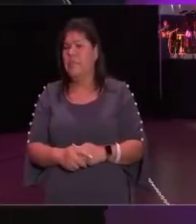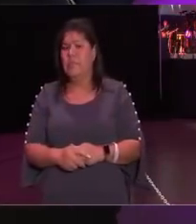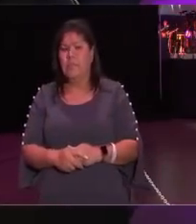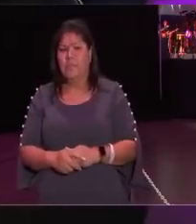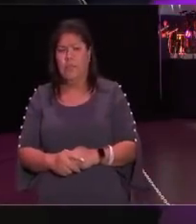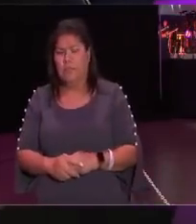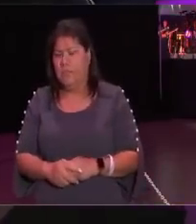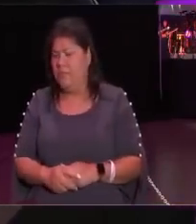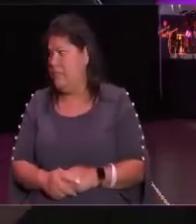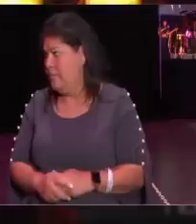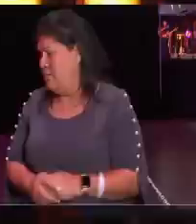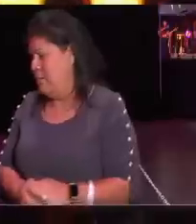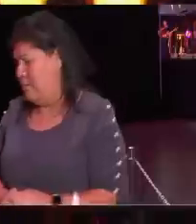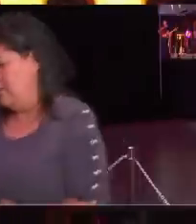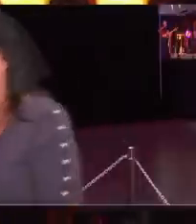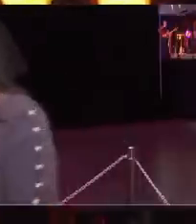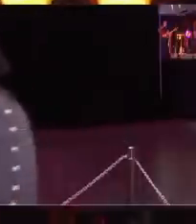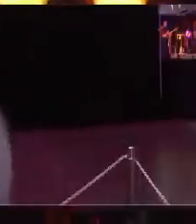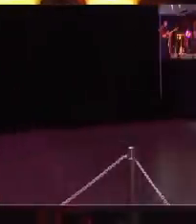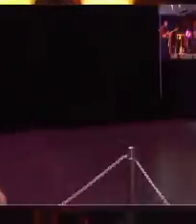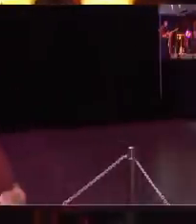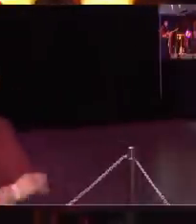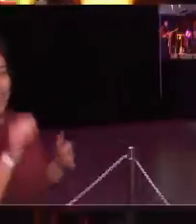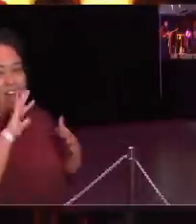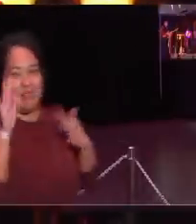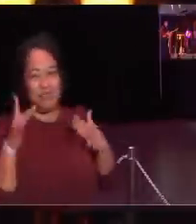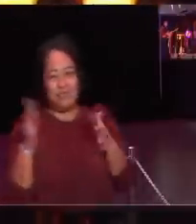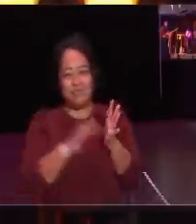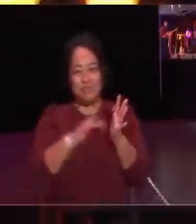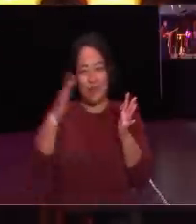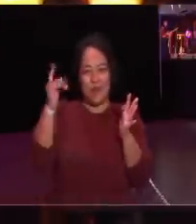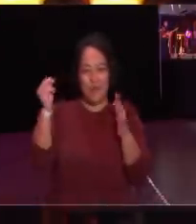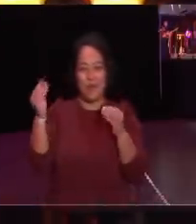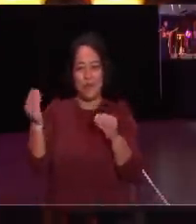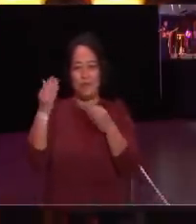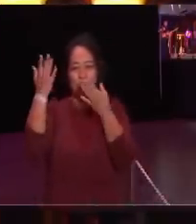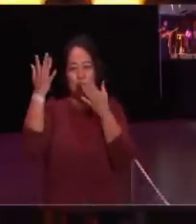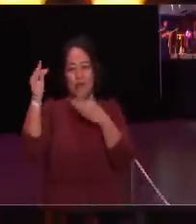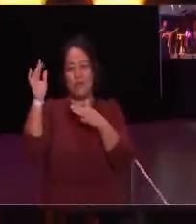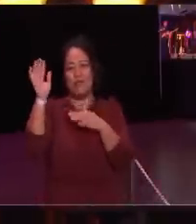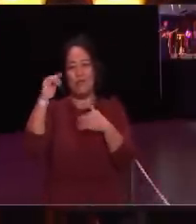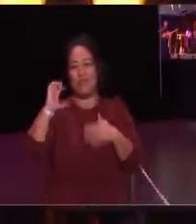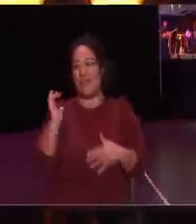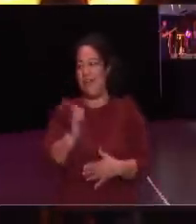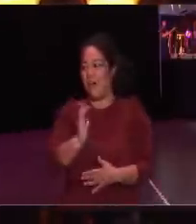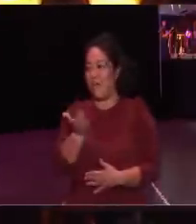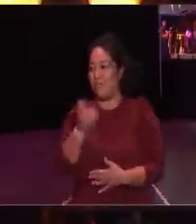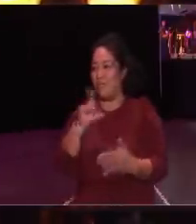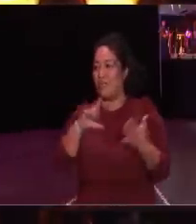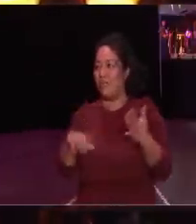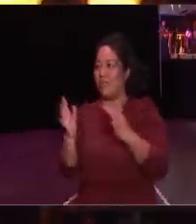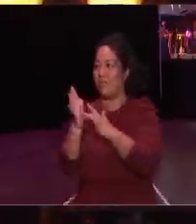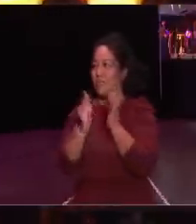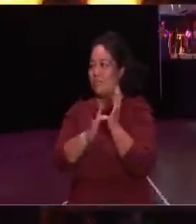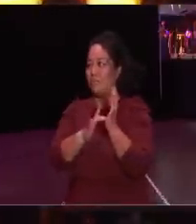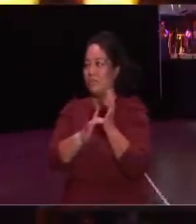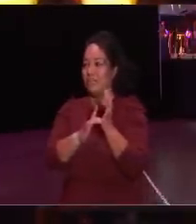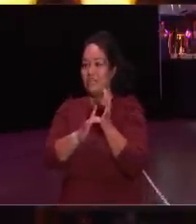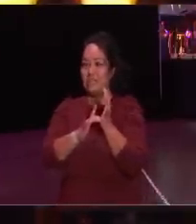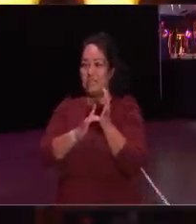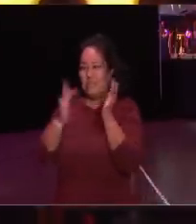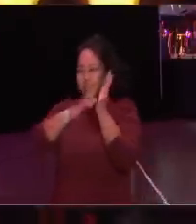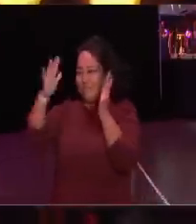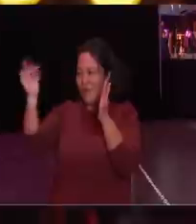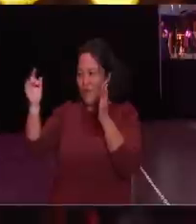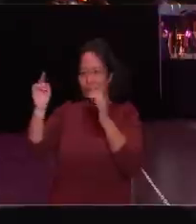Toda la gloria es para Cristo Jesús. All the glory belongs to our Lord Jesus. Toda la gloria es para Cristo Jesús. All the